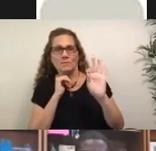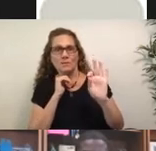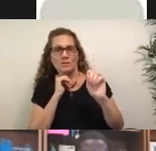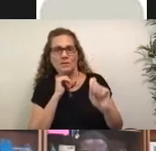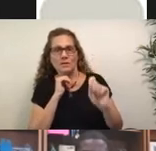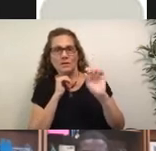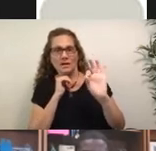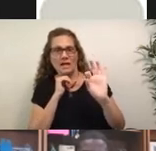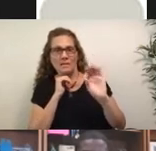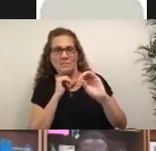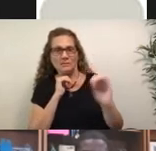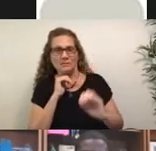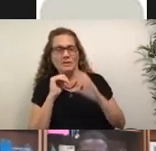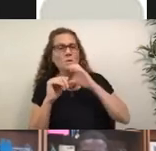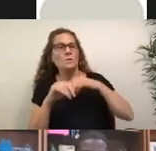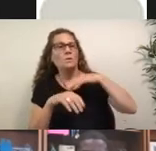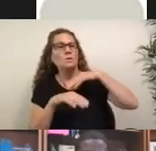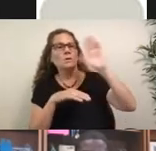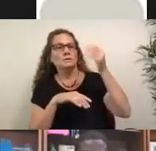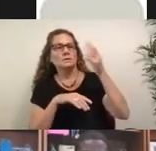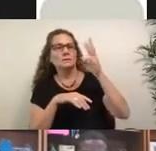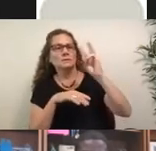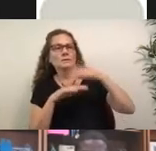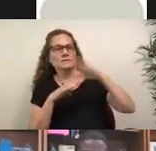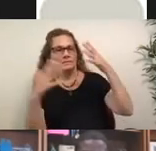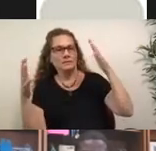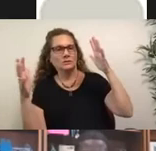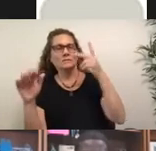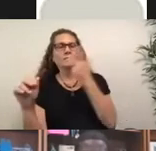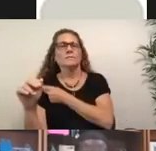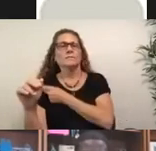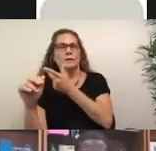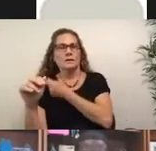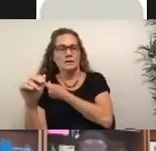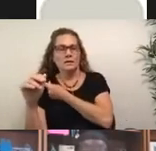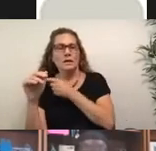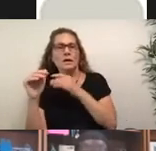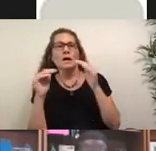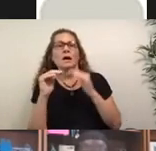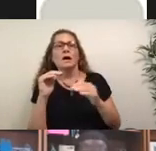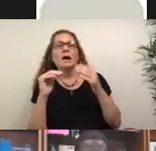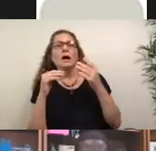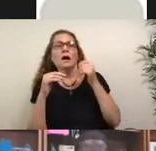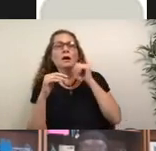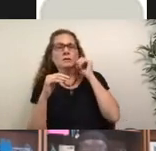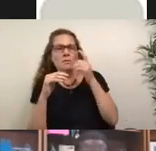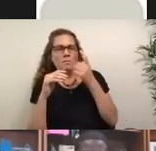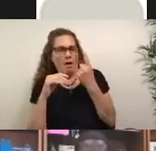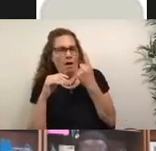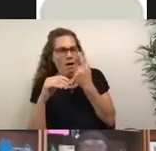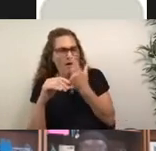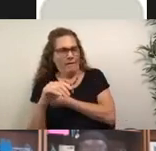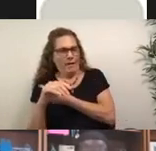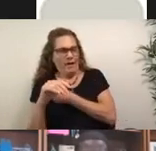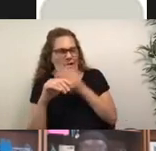are fully vaccinated. Come on, let's get over that 50% mark. And we know that's possible because 54% of adults have